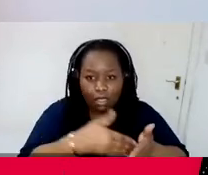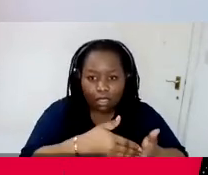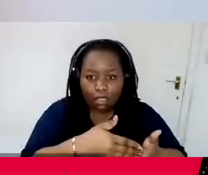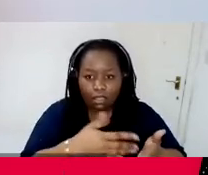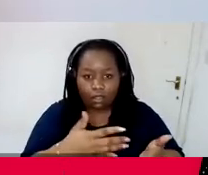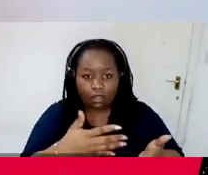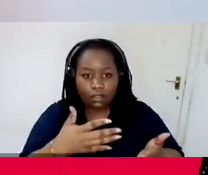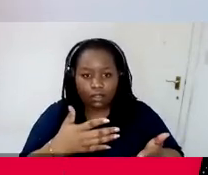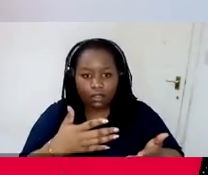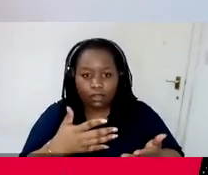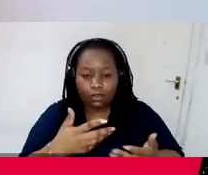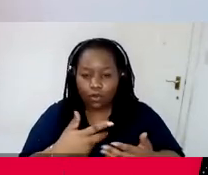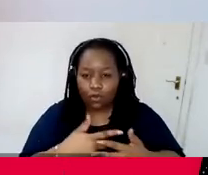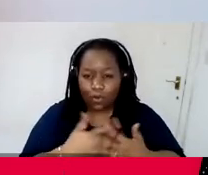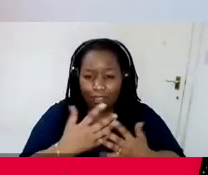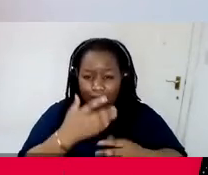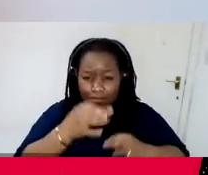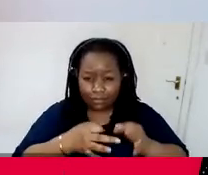any political